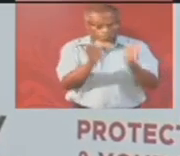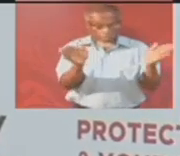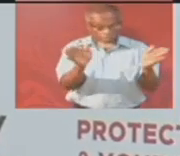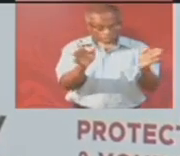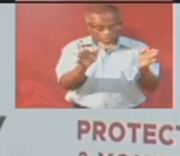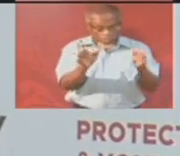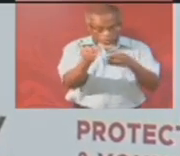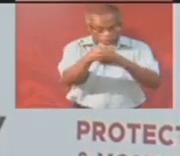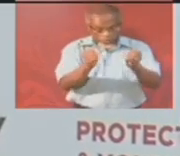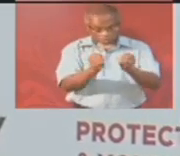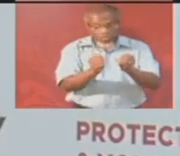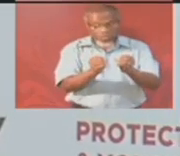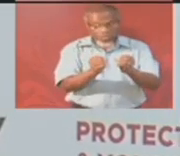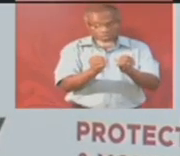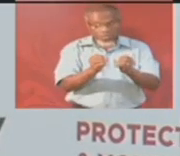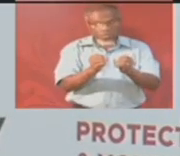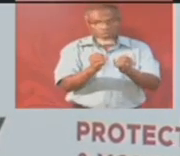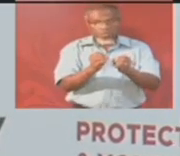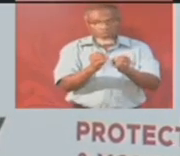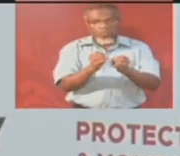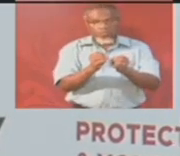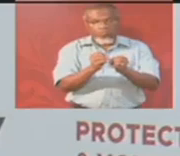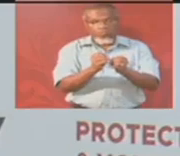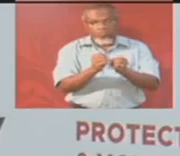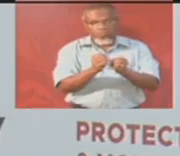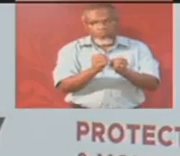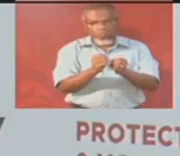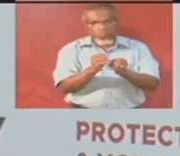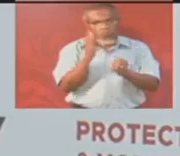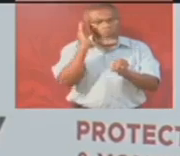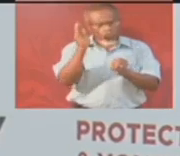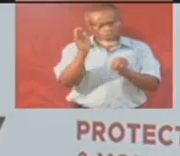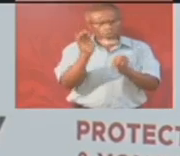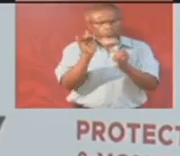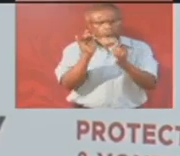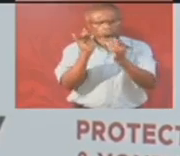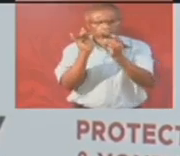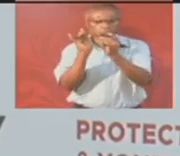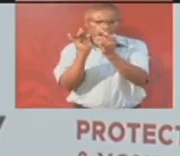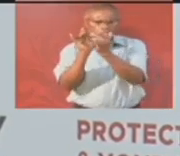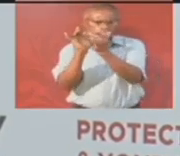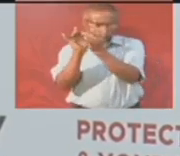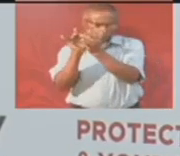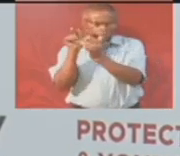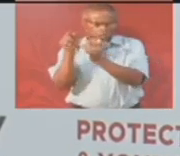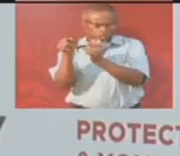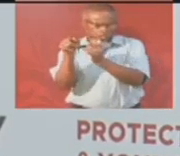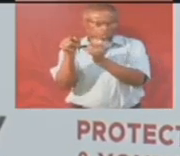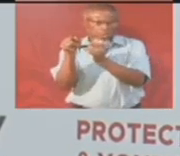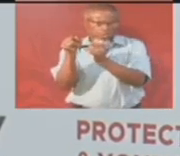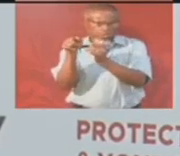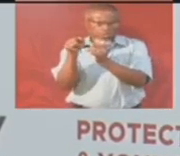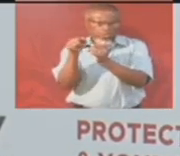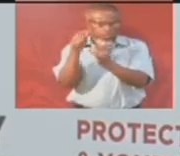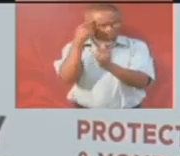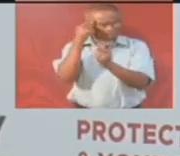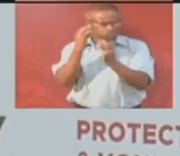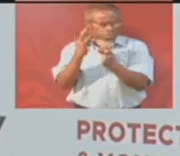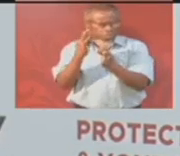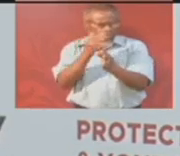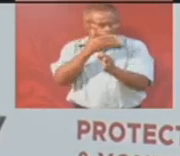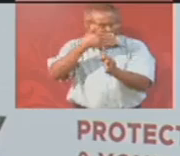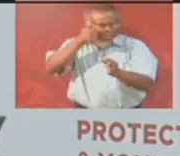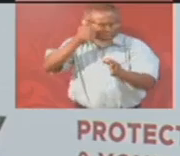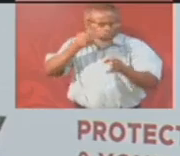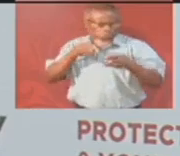contact with the owners of that establishment, whether it be government or private, to determine what is the best way forward, to determine